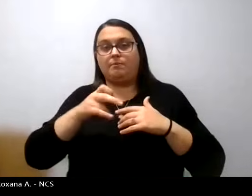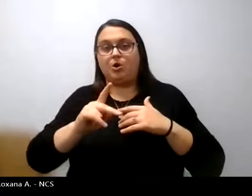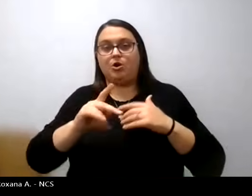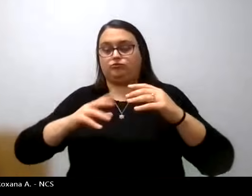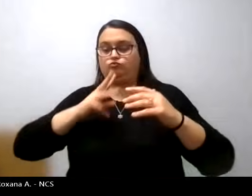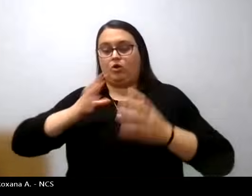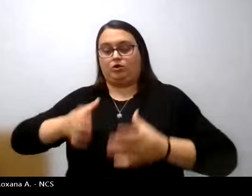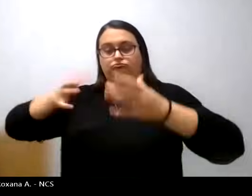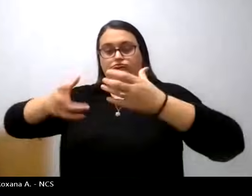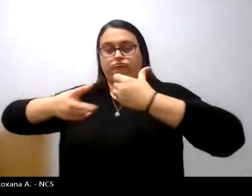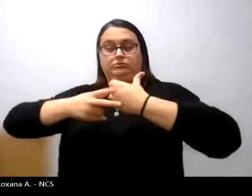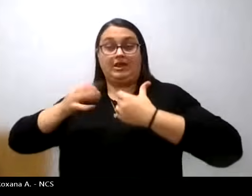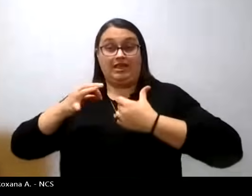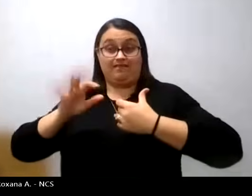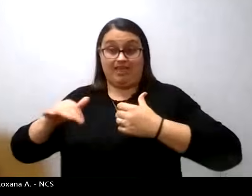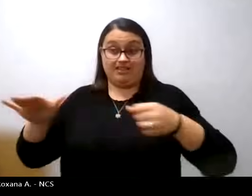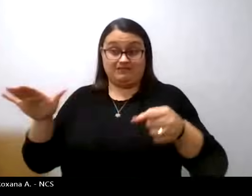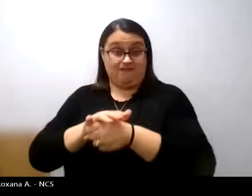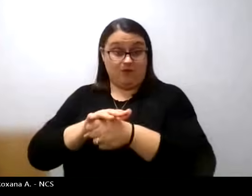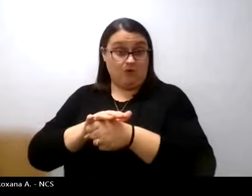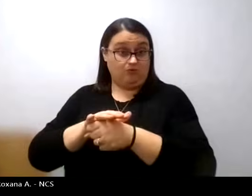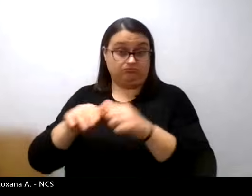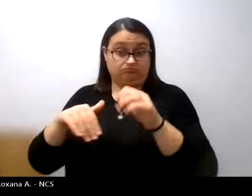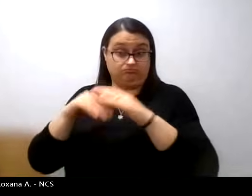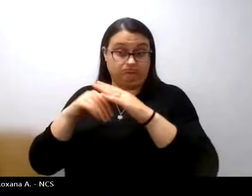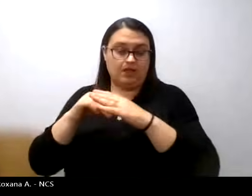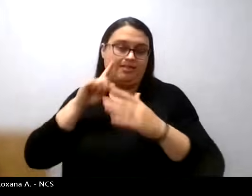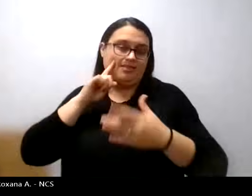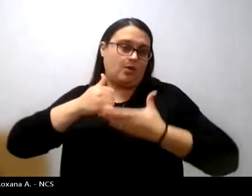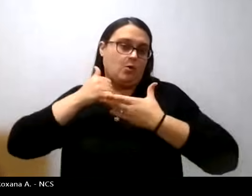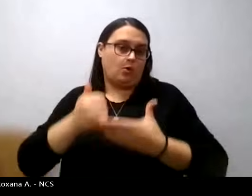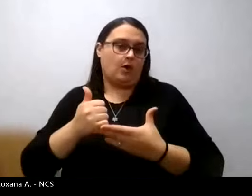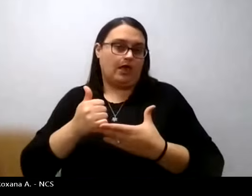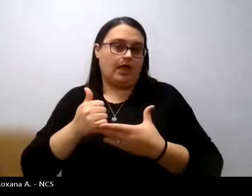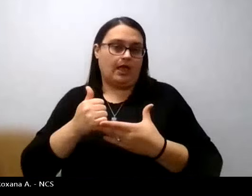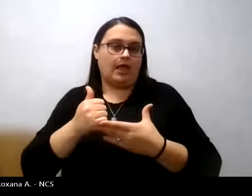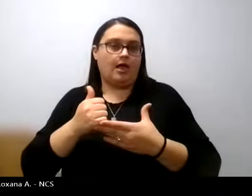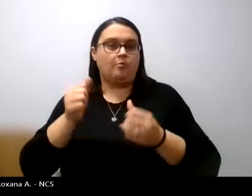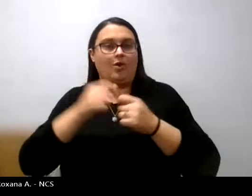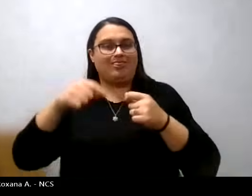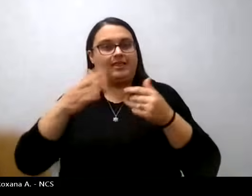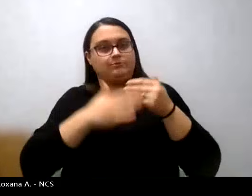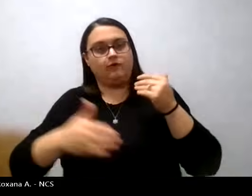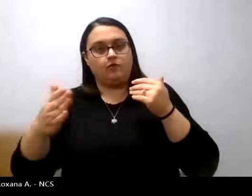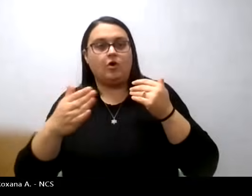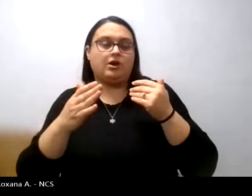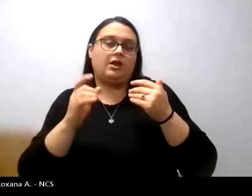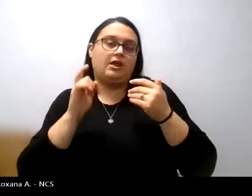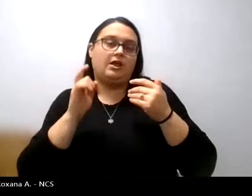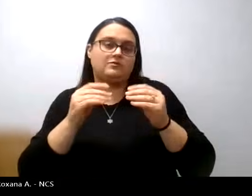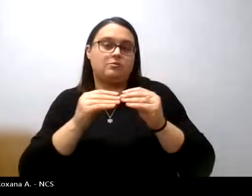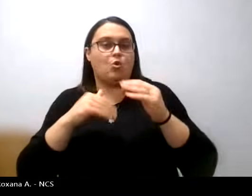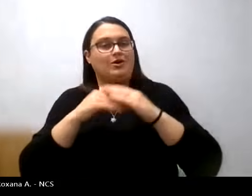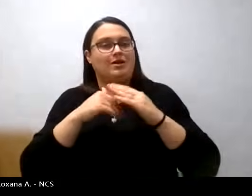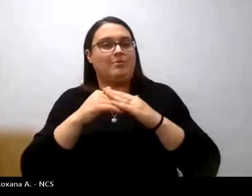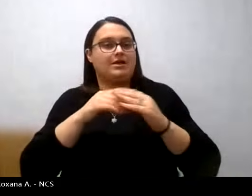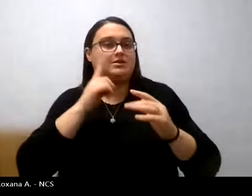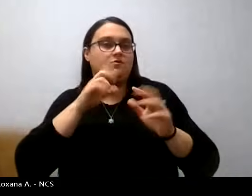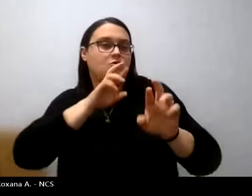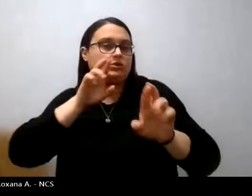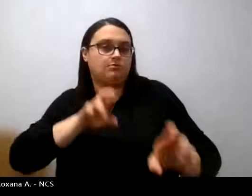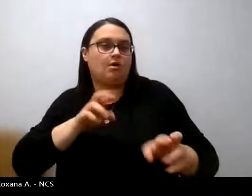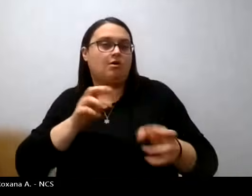we get that facility back up to full capacity, that will help in type of these instances going forward. That gives you a little bit more capacity to respond.